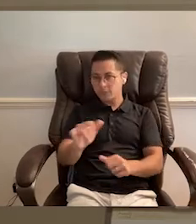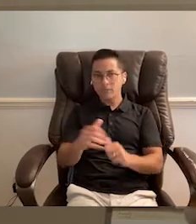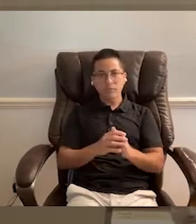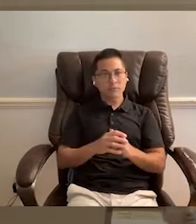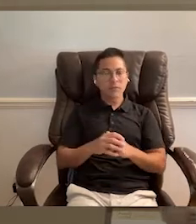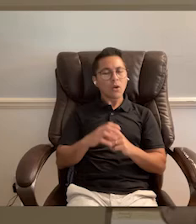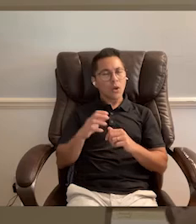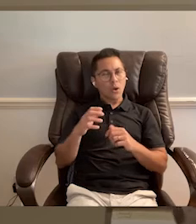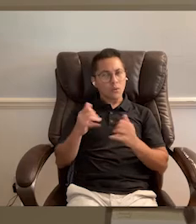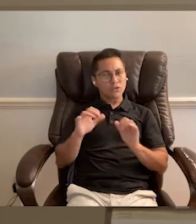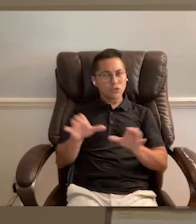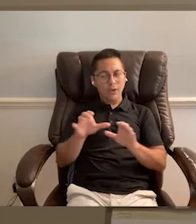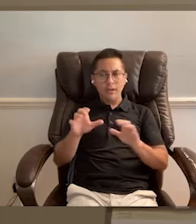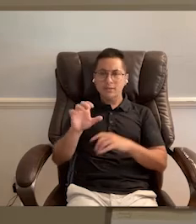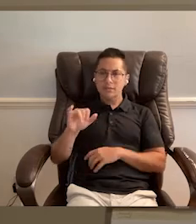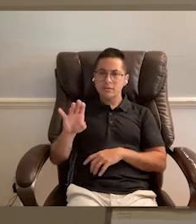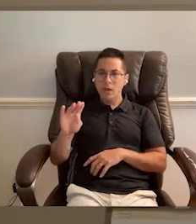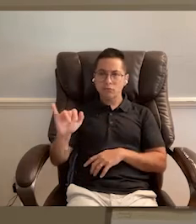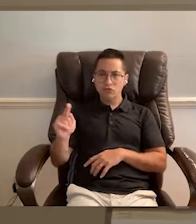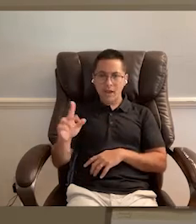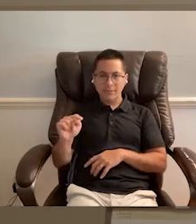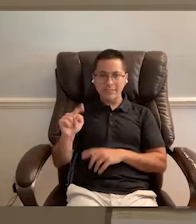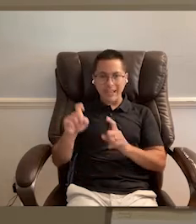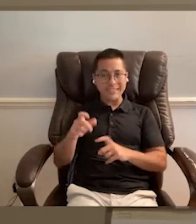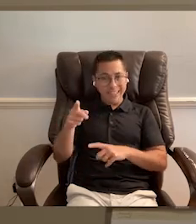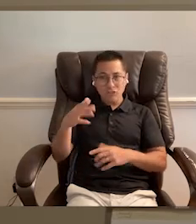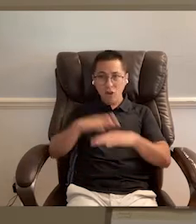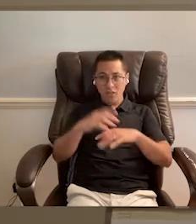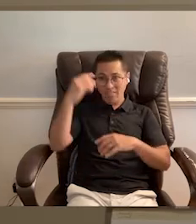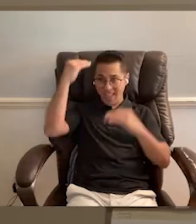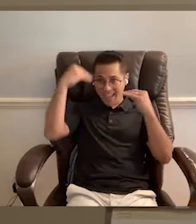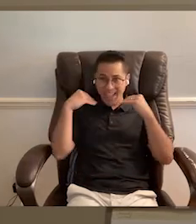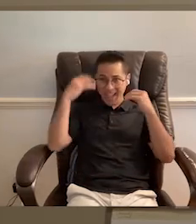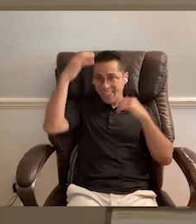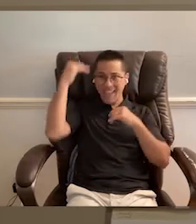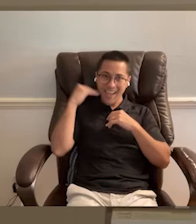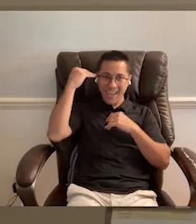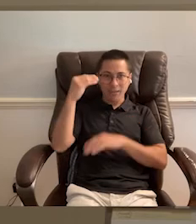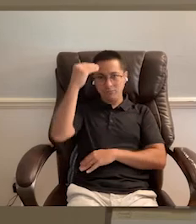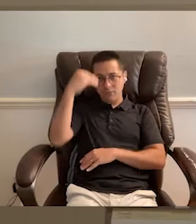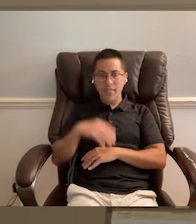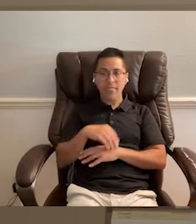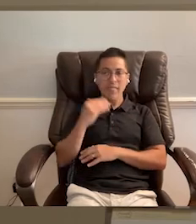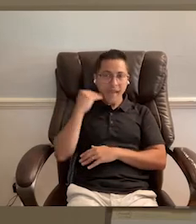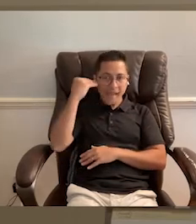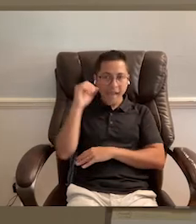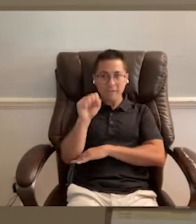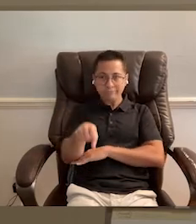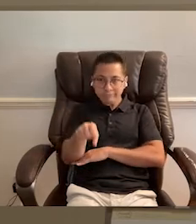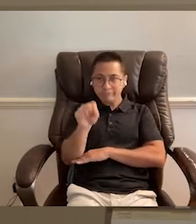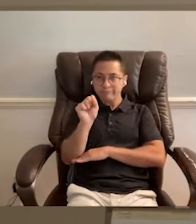cannot drive their wheelchair through and so forth. And they get very frustrated, like why are there no signs and so forth. So what we did here,